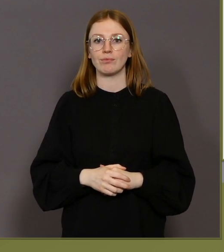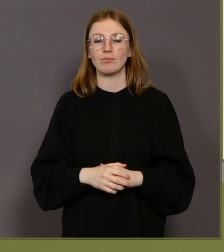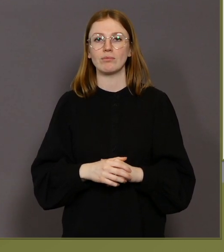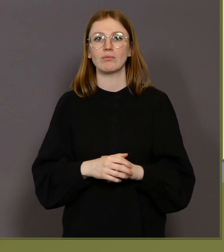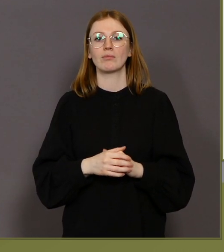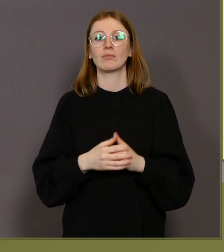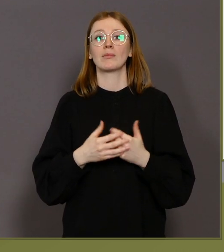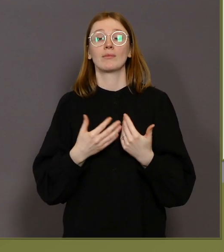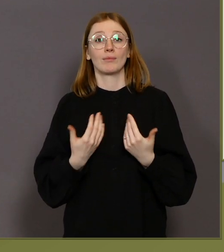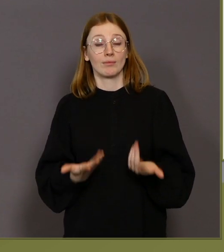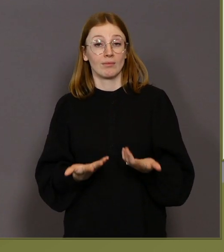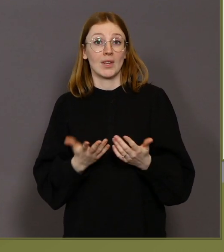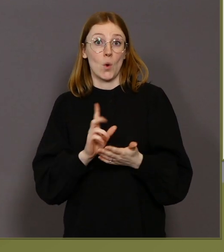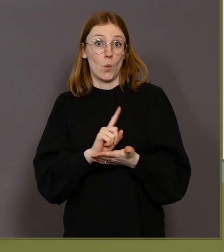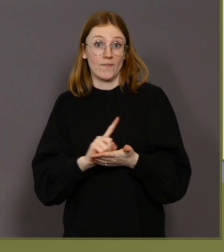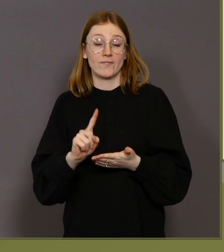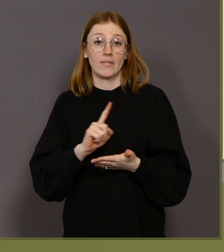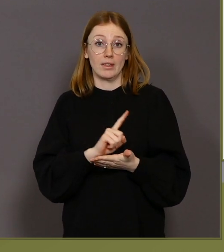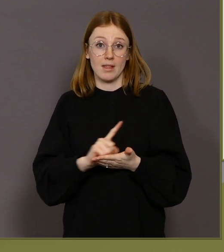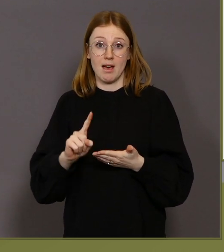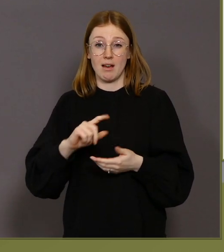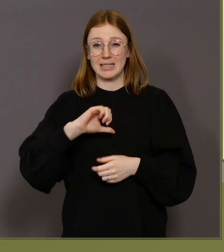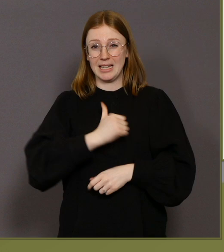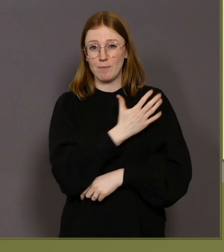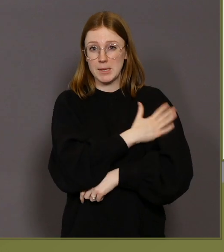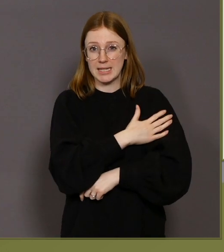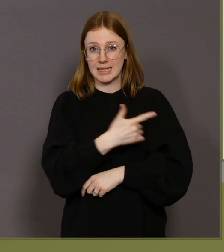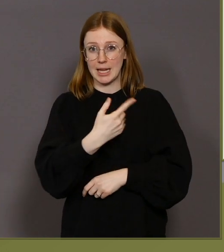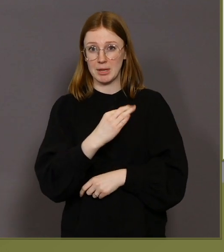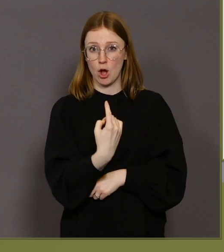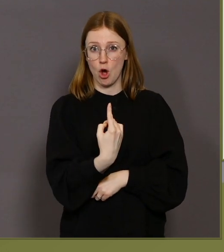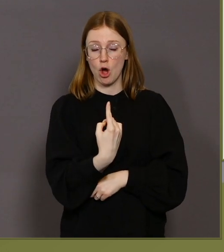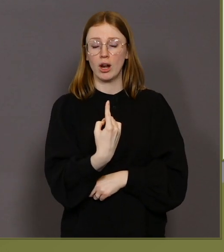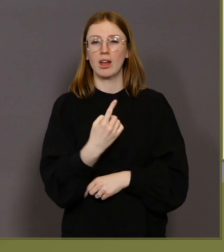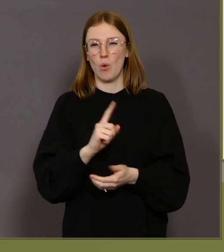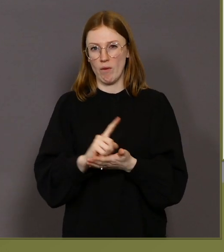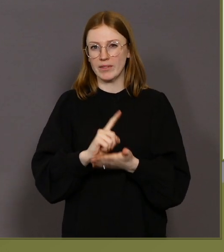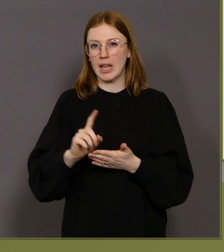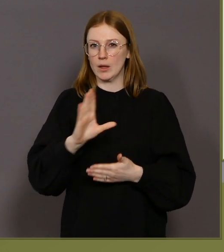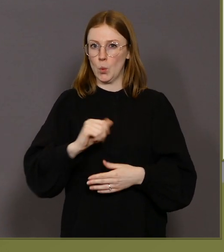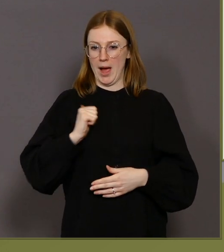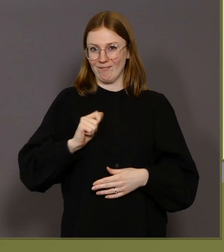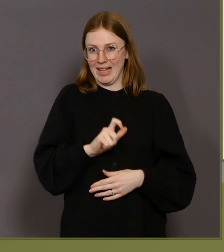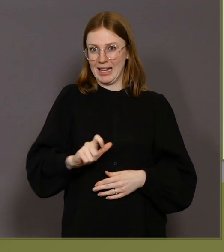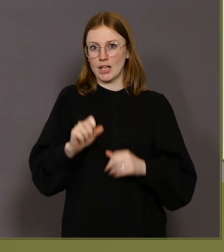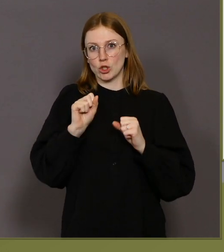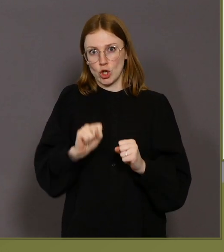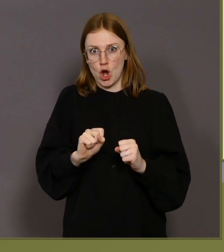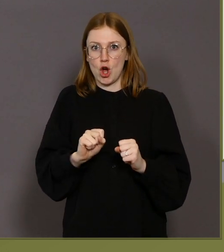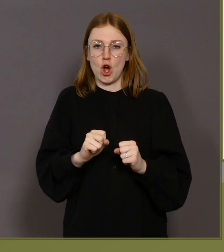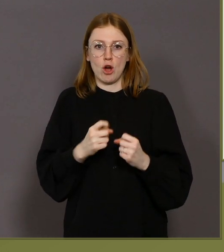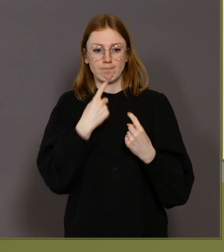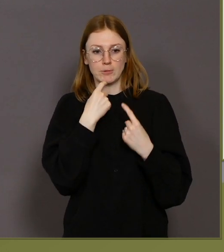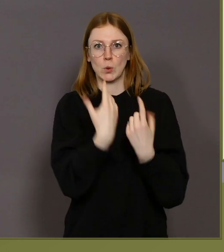In many cases, for self-service terminals, users need to provide input. They